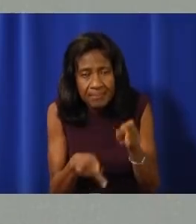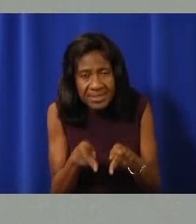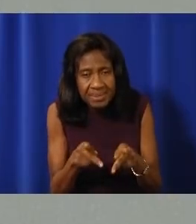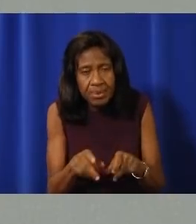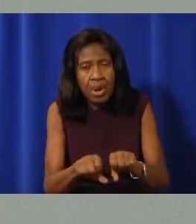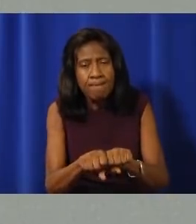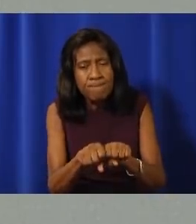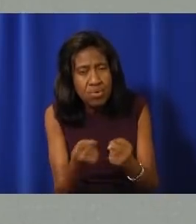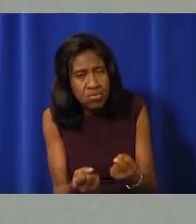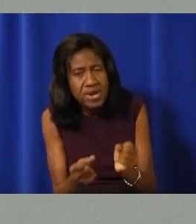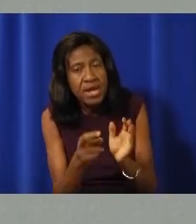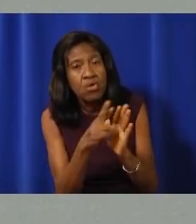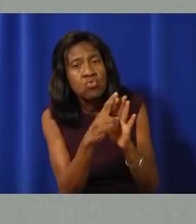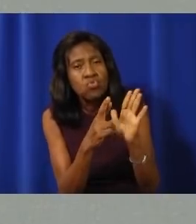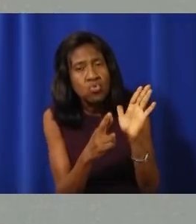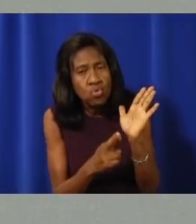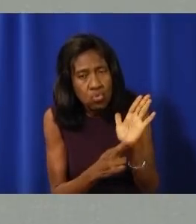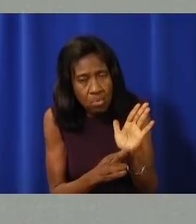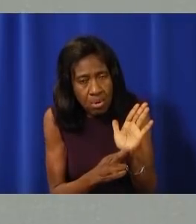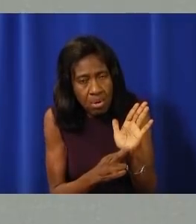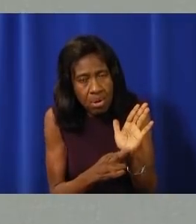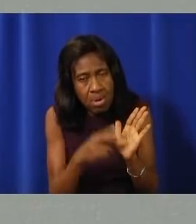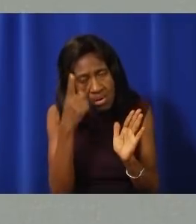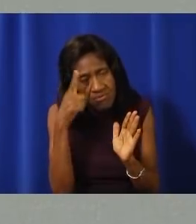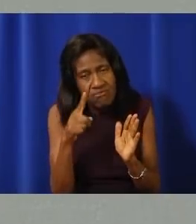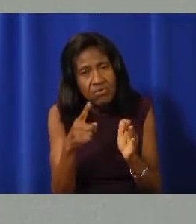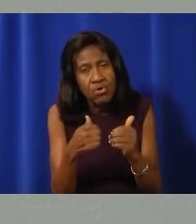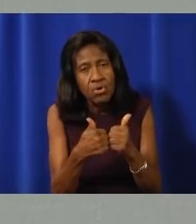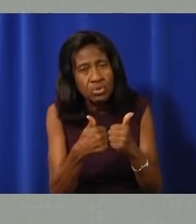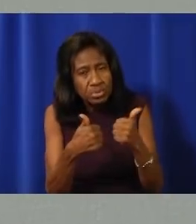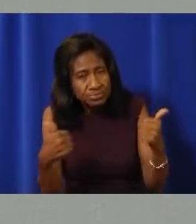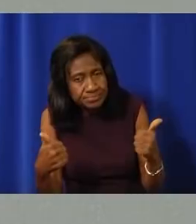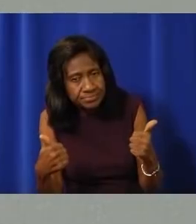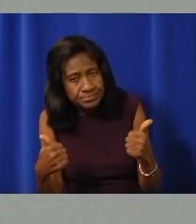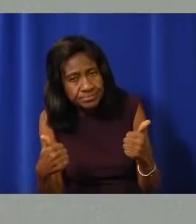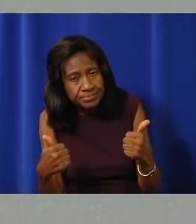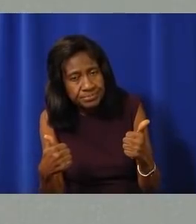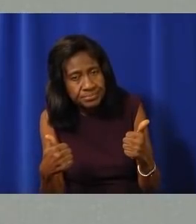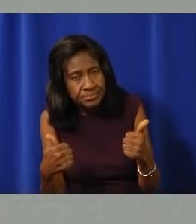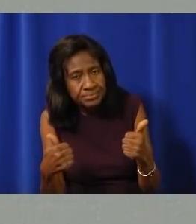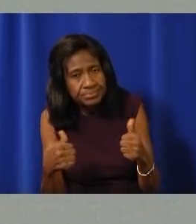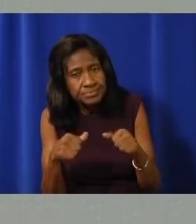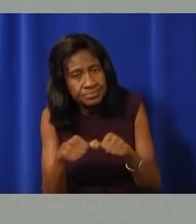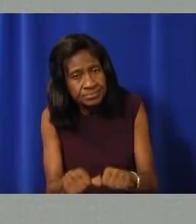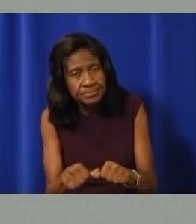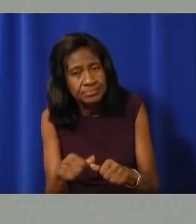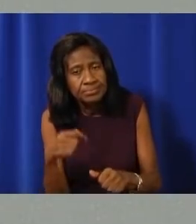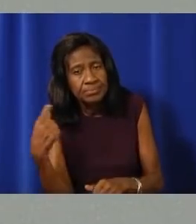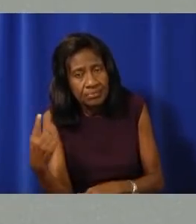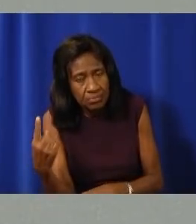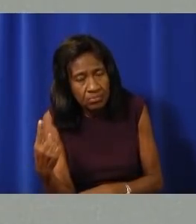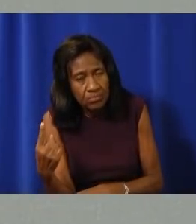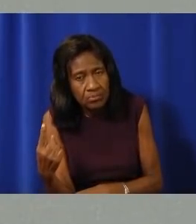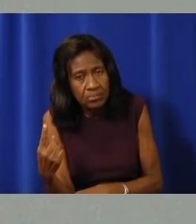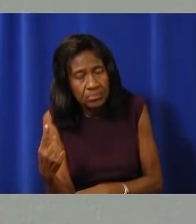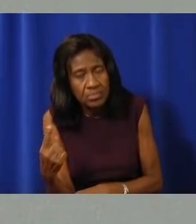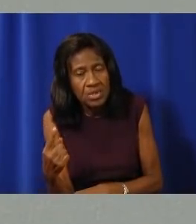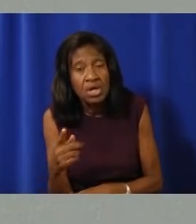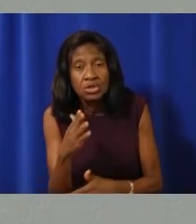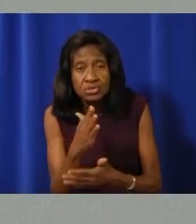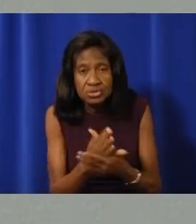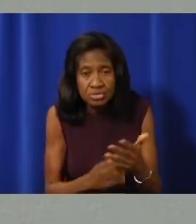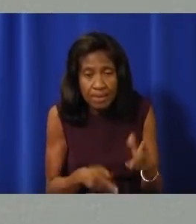breaches. In fact, we've seen some of those quarantine breaches being prosecuted this week.